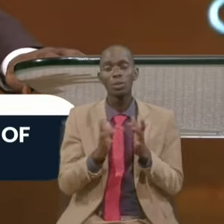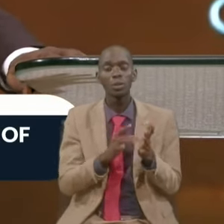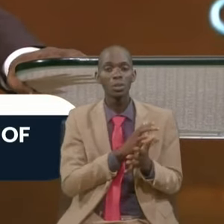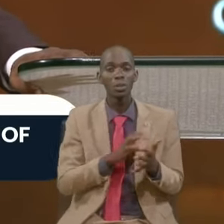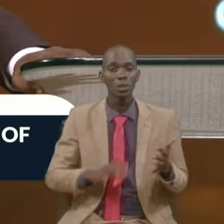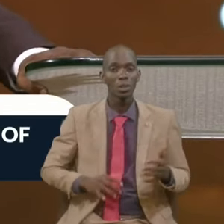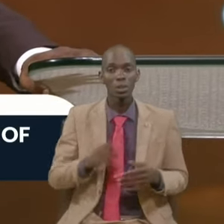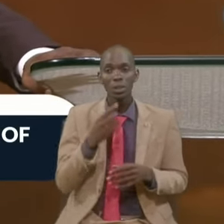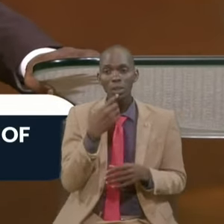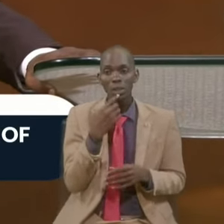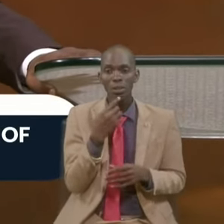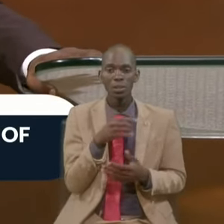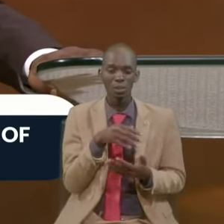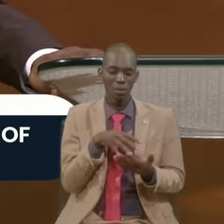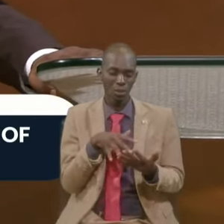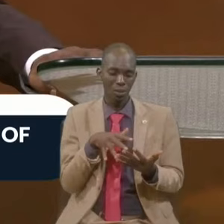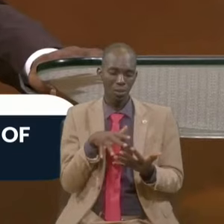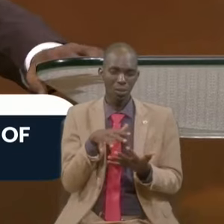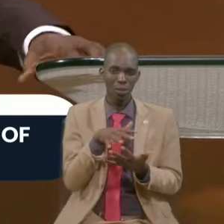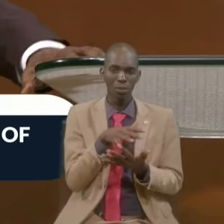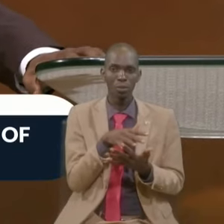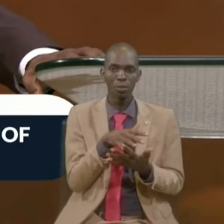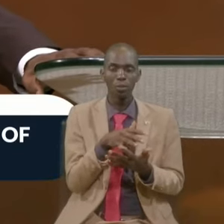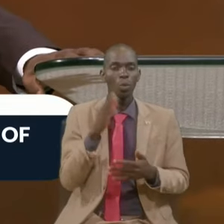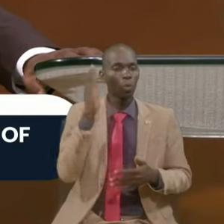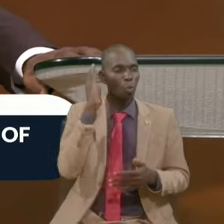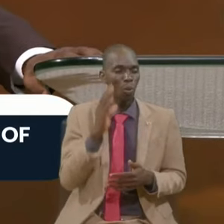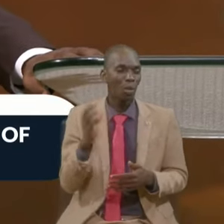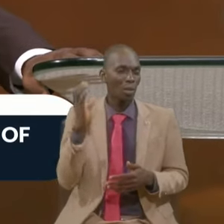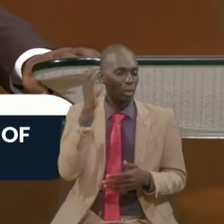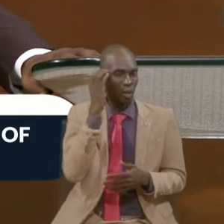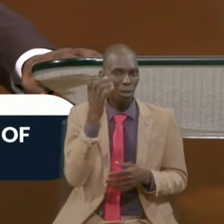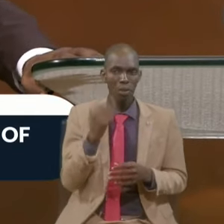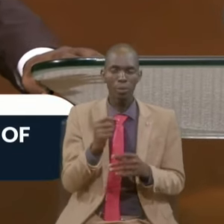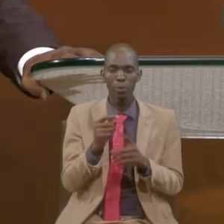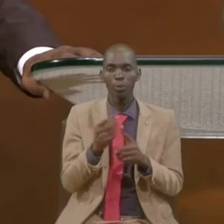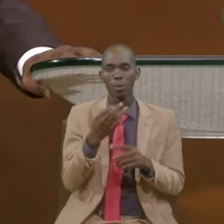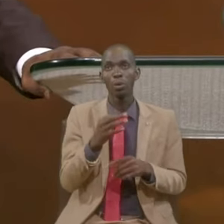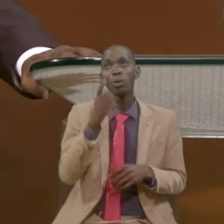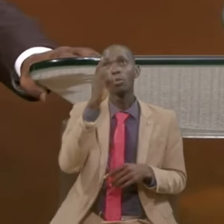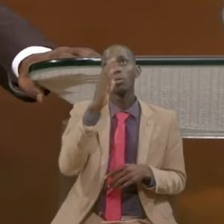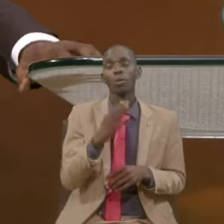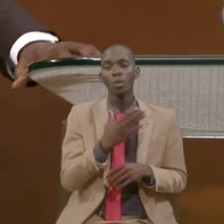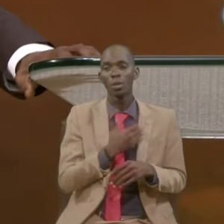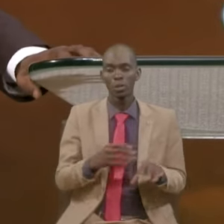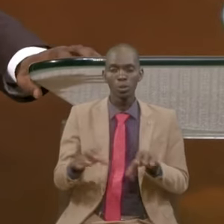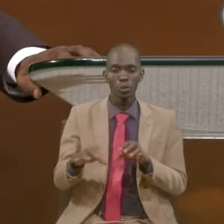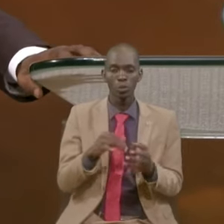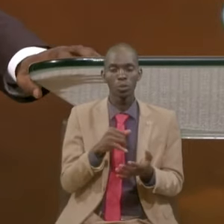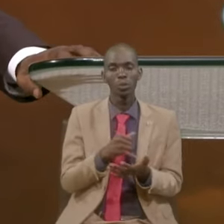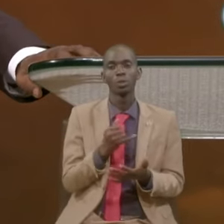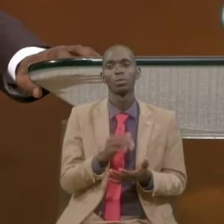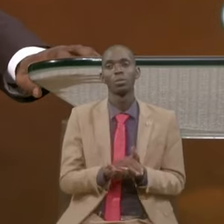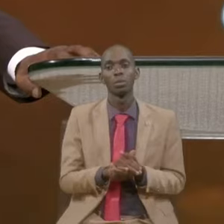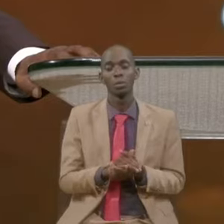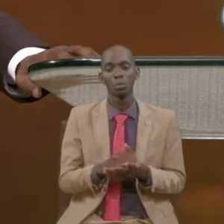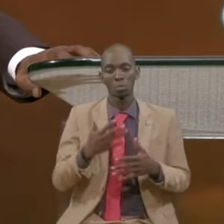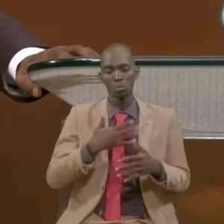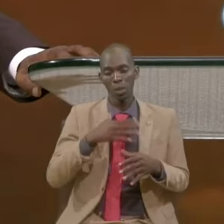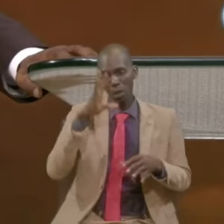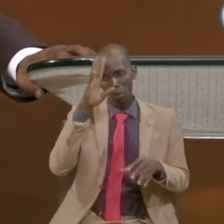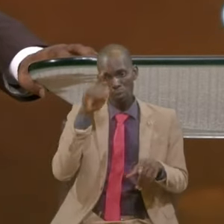said, these who hear the word of God and do it, they're my mother, my